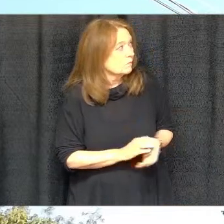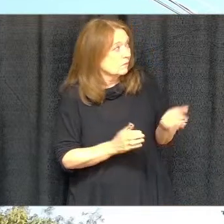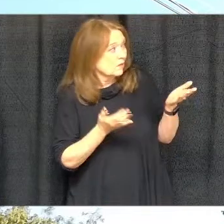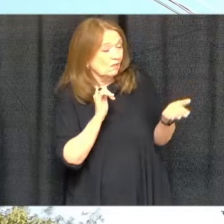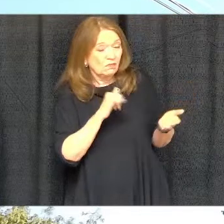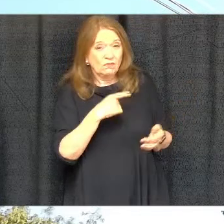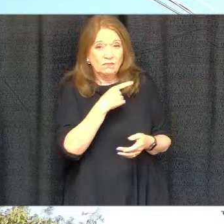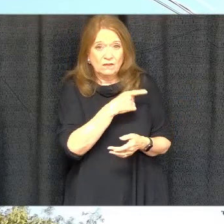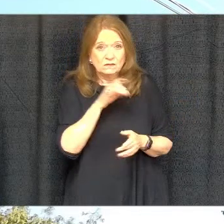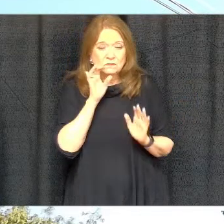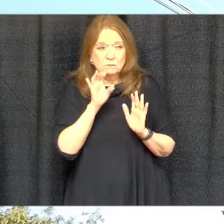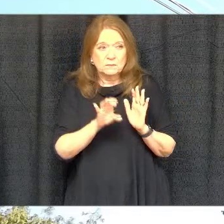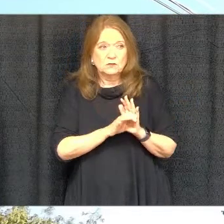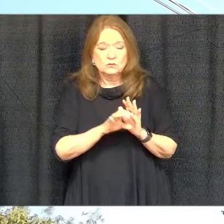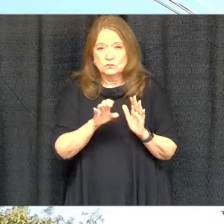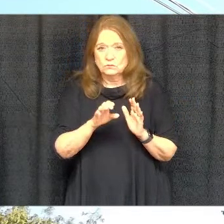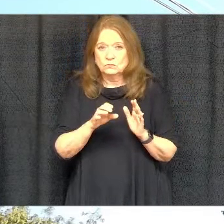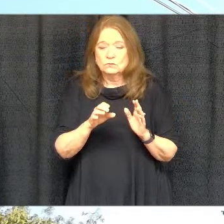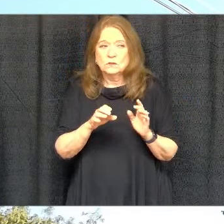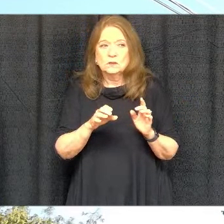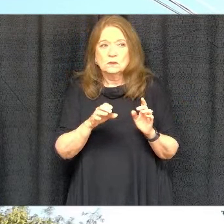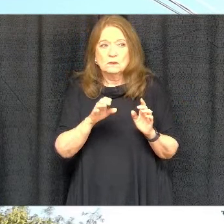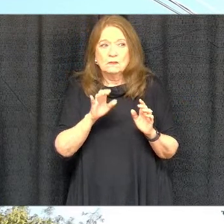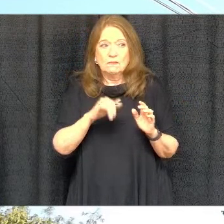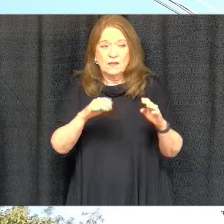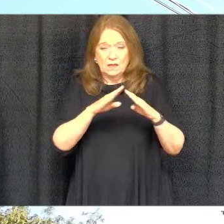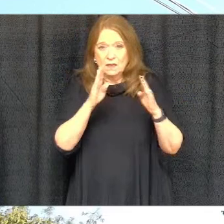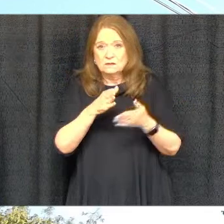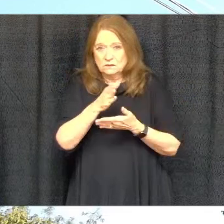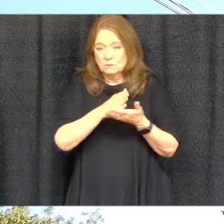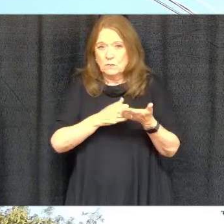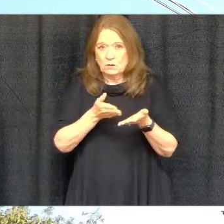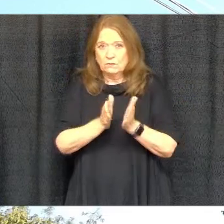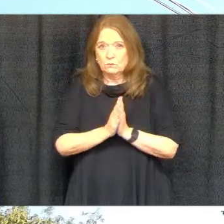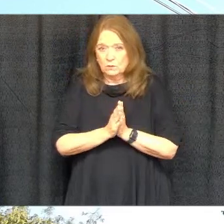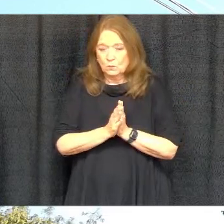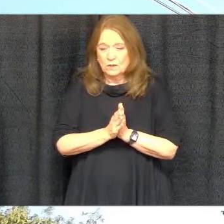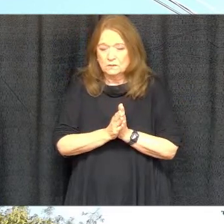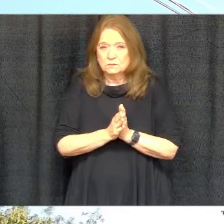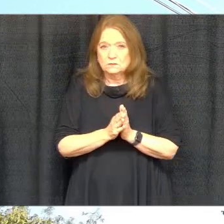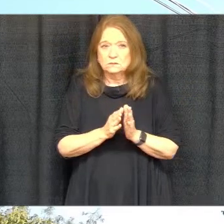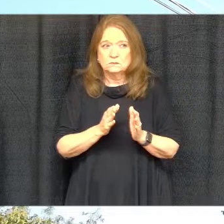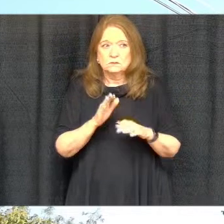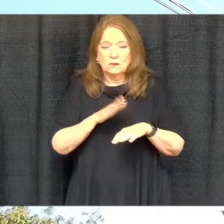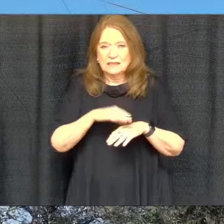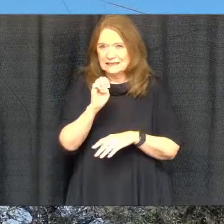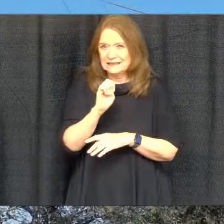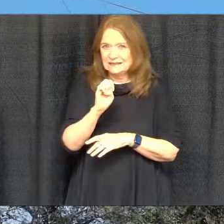is looking at the site. That's the house there is part of the request on E Street.